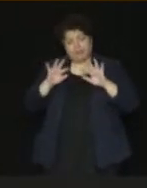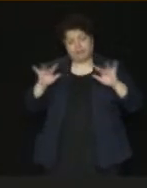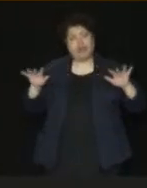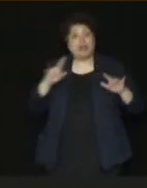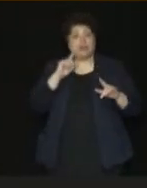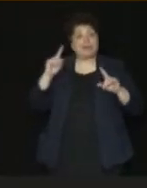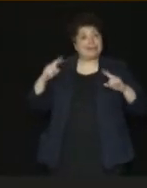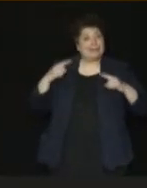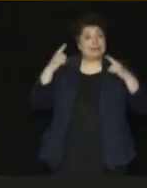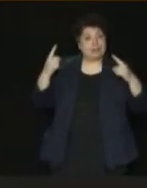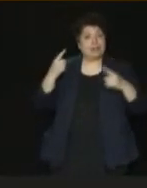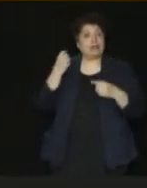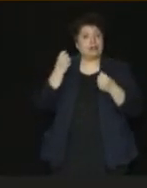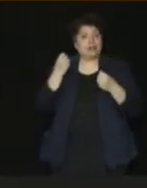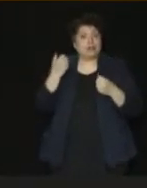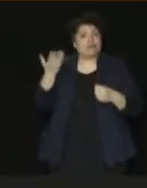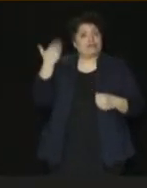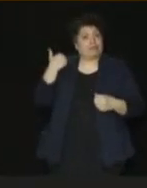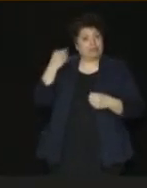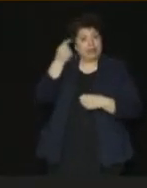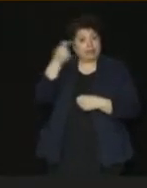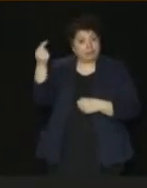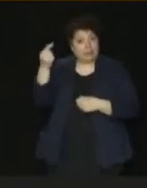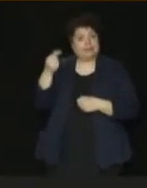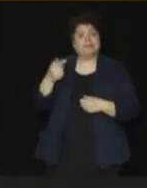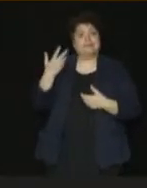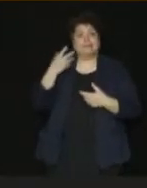neglect by the previous government,